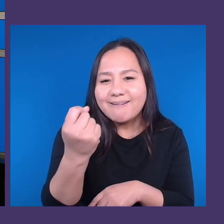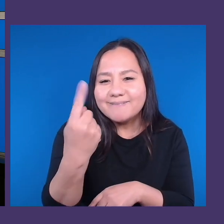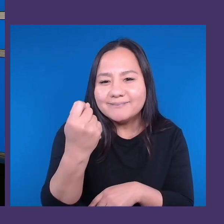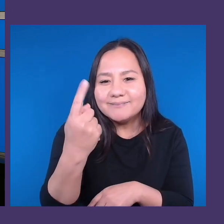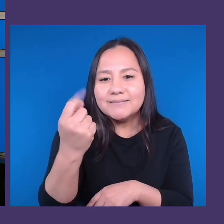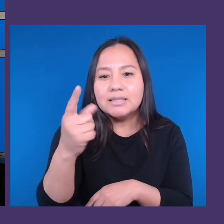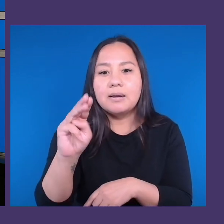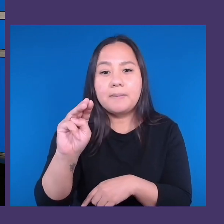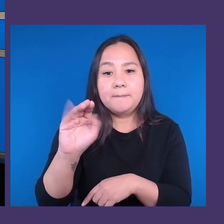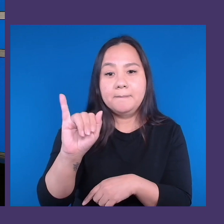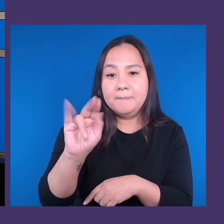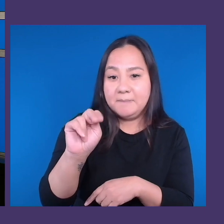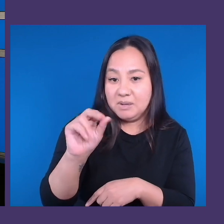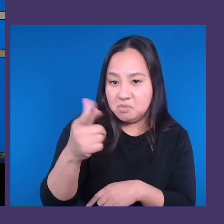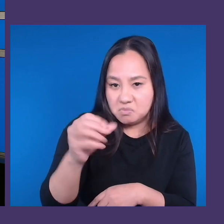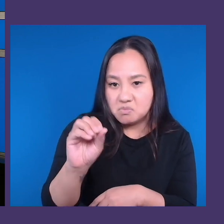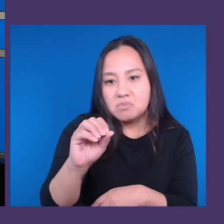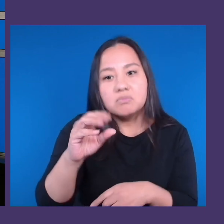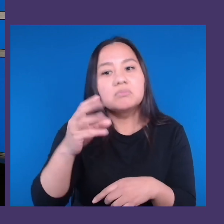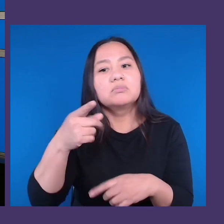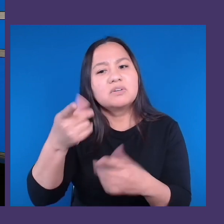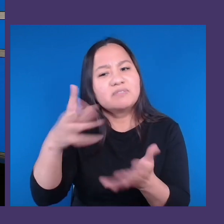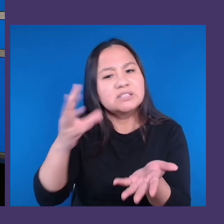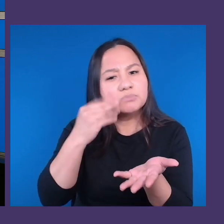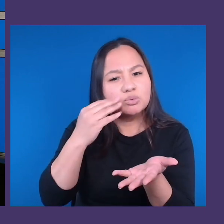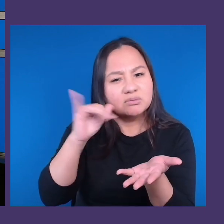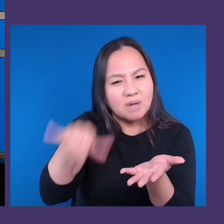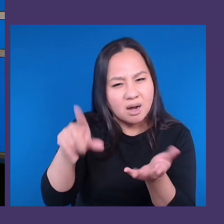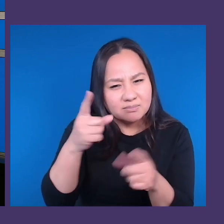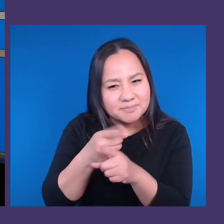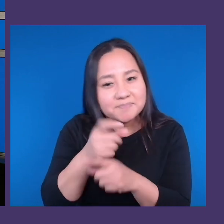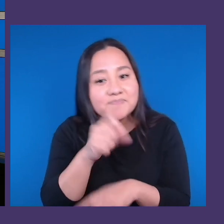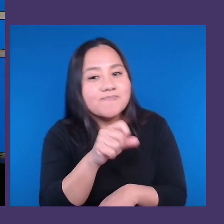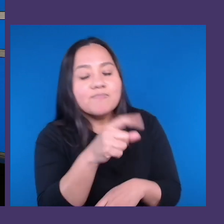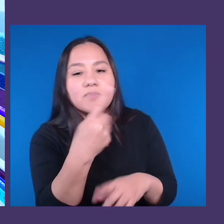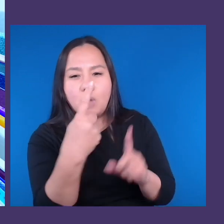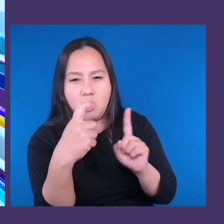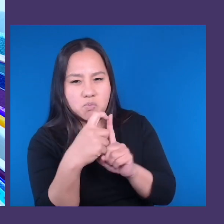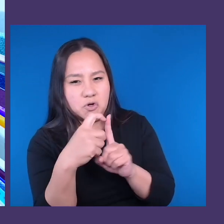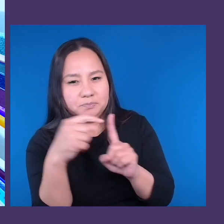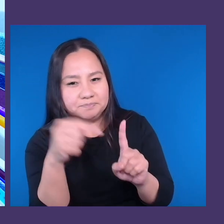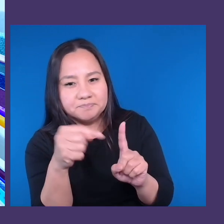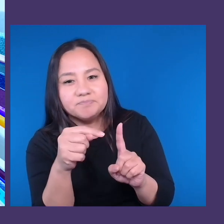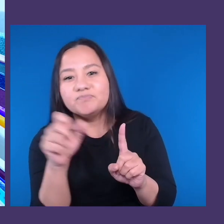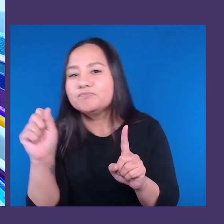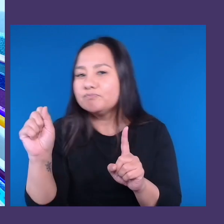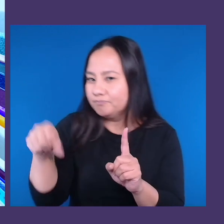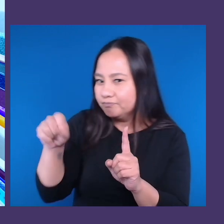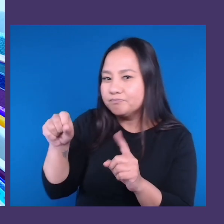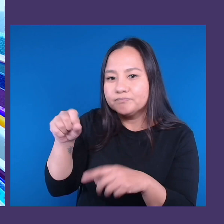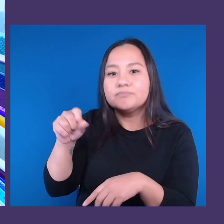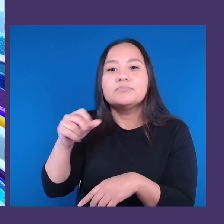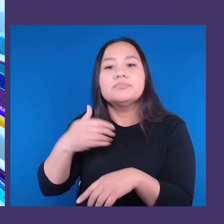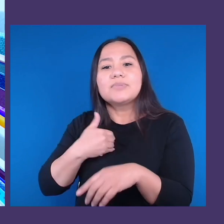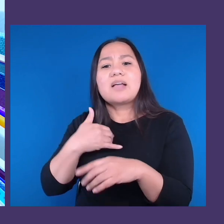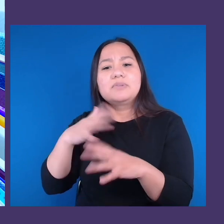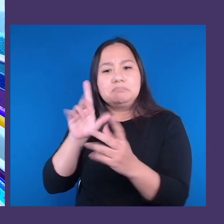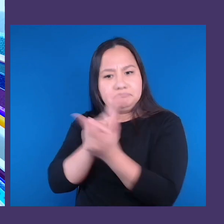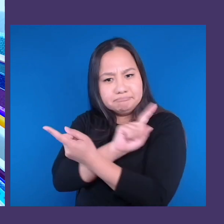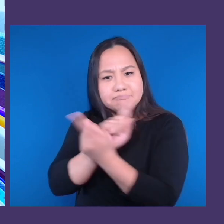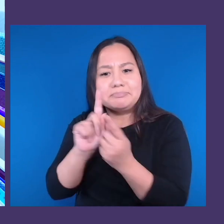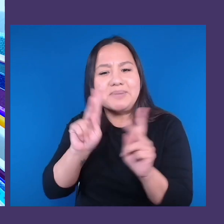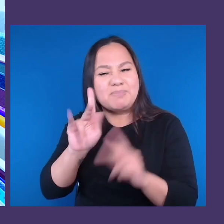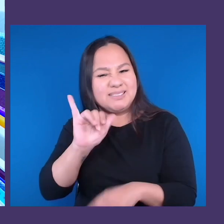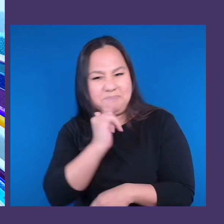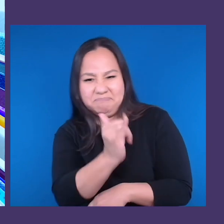didn't you, there? Yeah, say a word yourself about this. Yeah, I do. I met the same folks that you did at Mawingo, and the foundation is doing